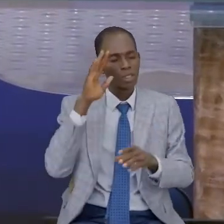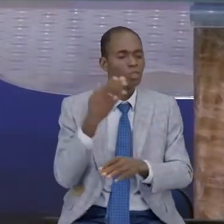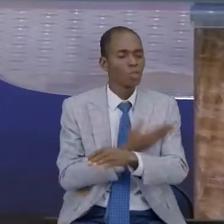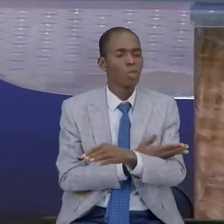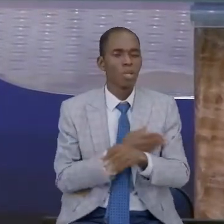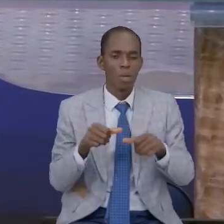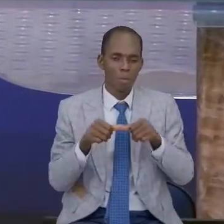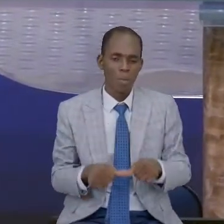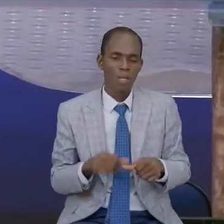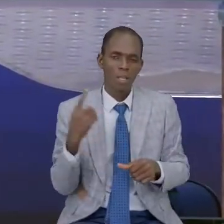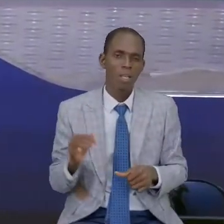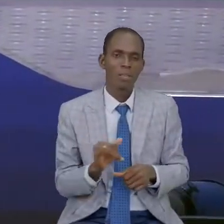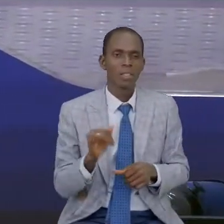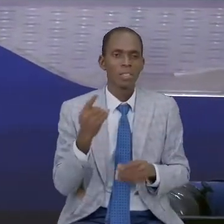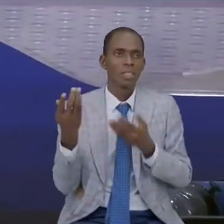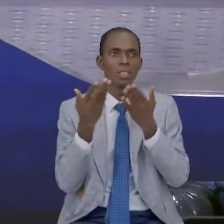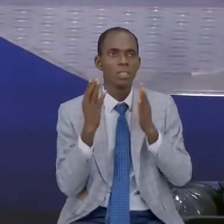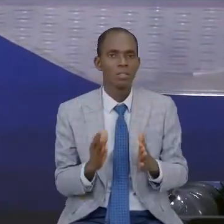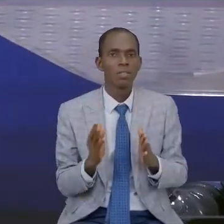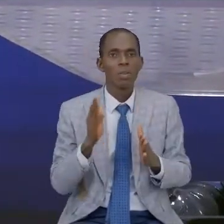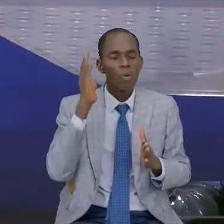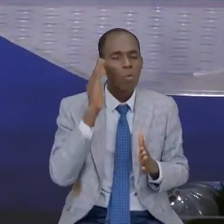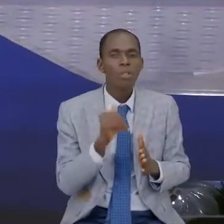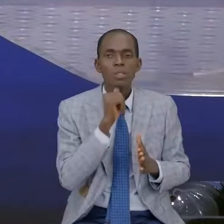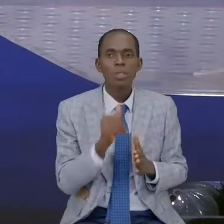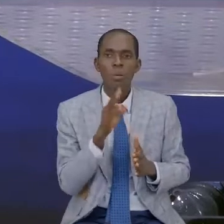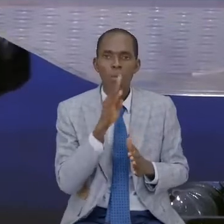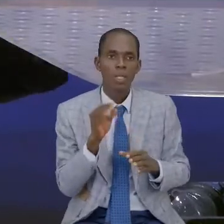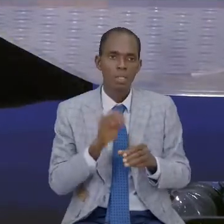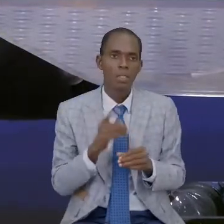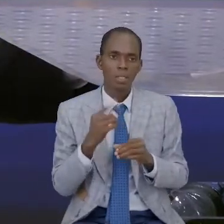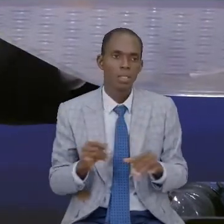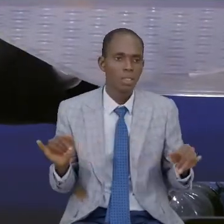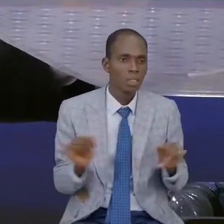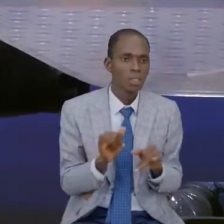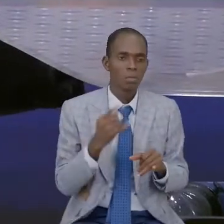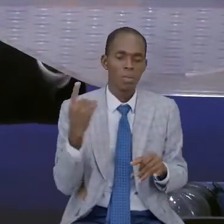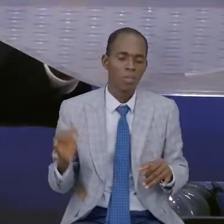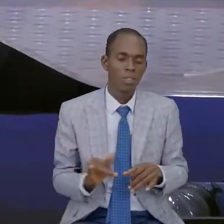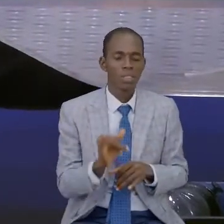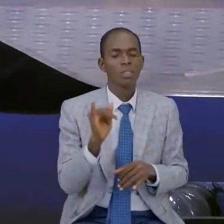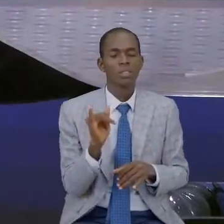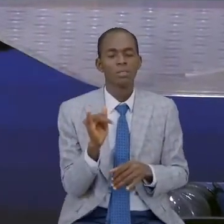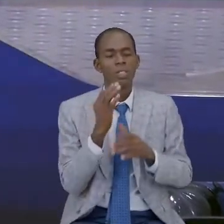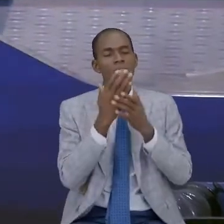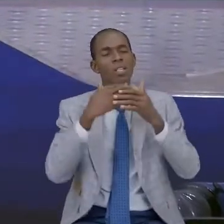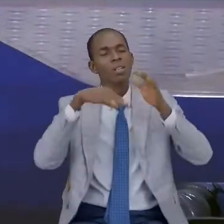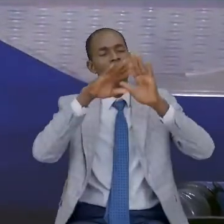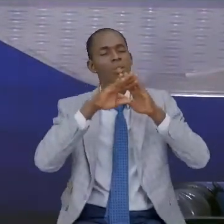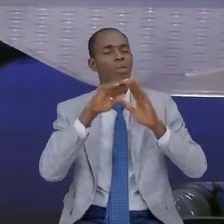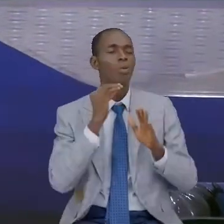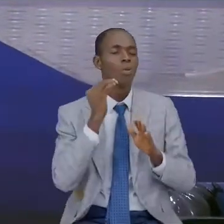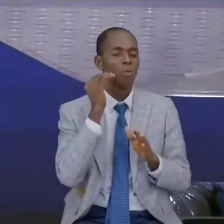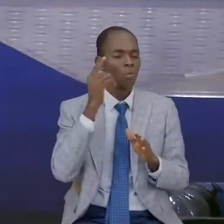Son abideth ever. The servant will not be in the same everlasting heavenly